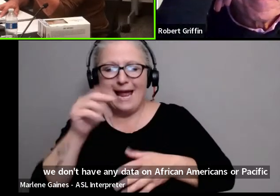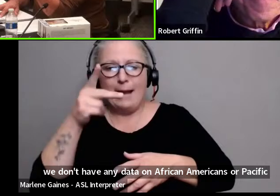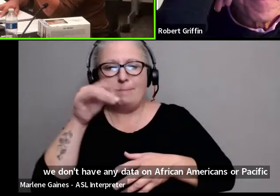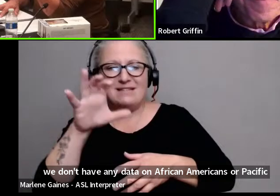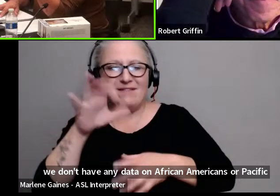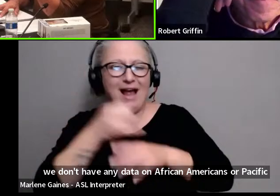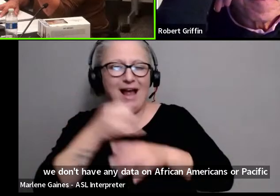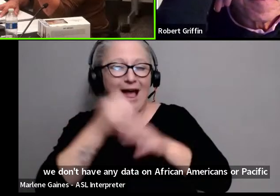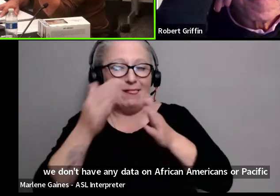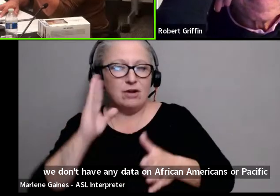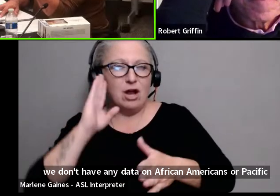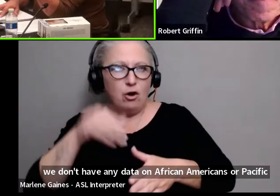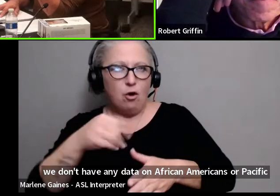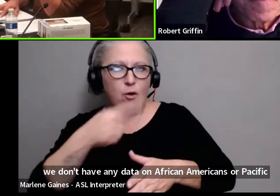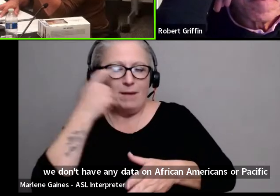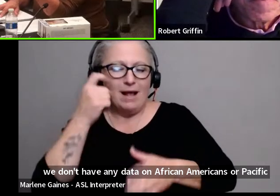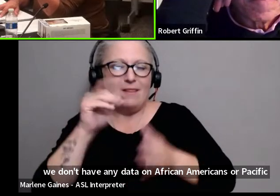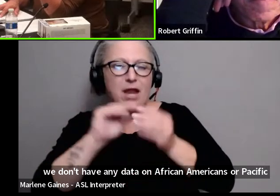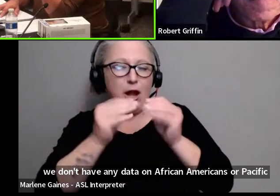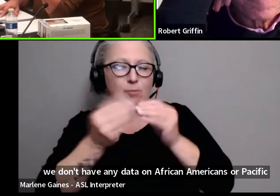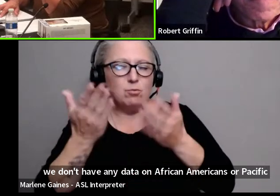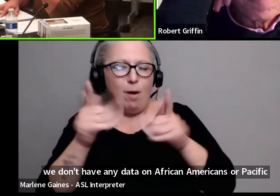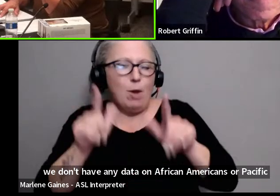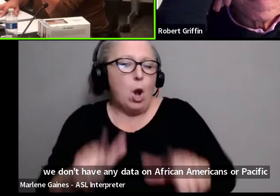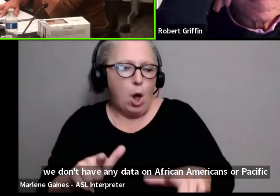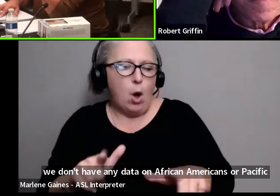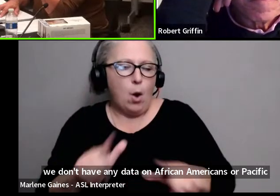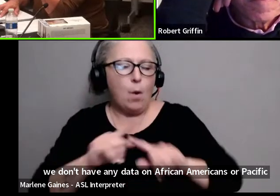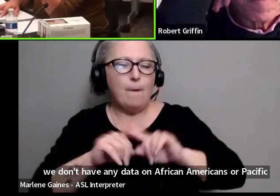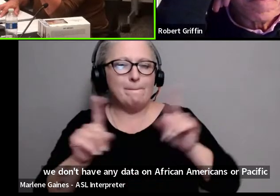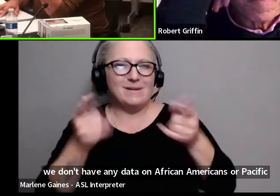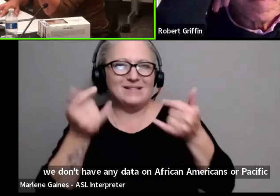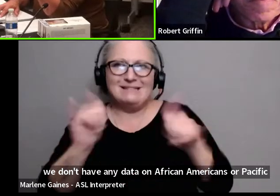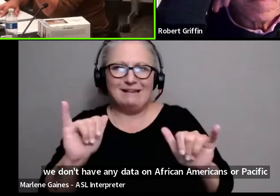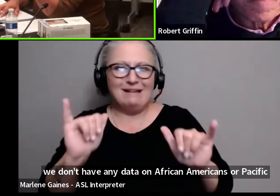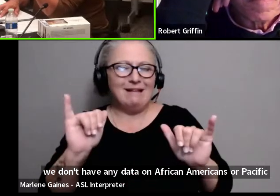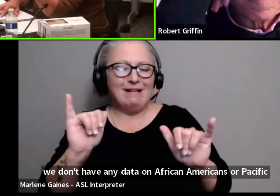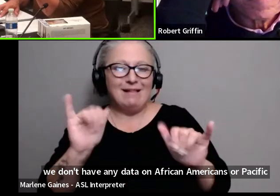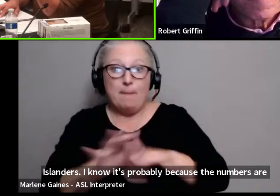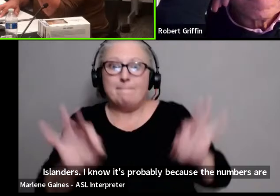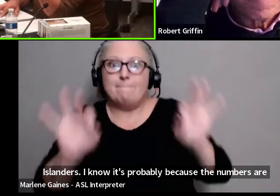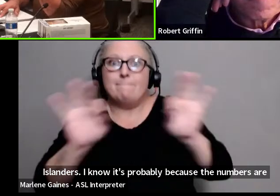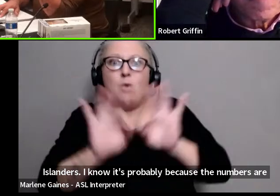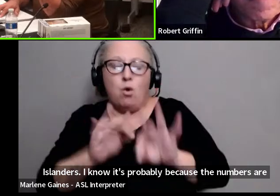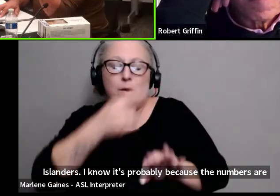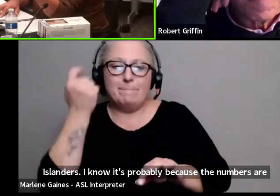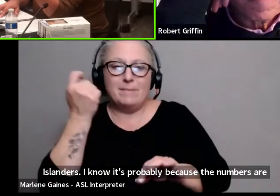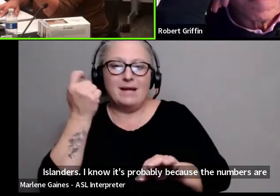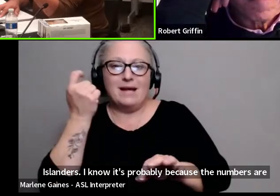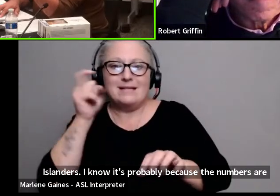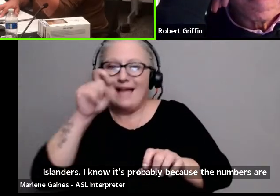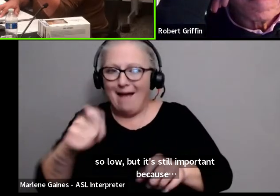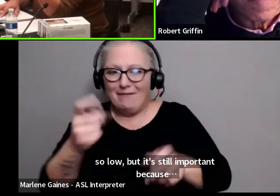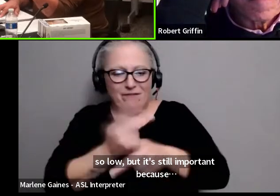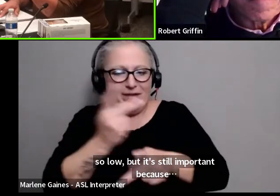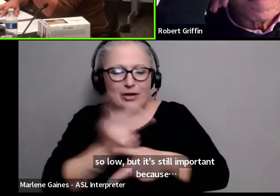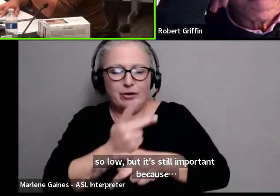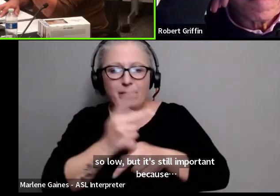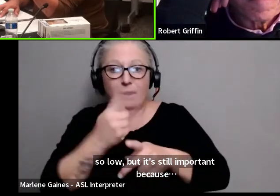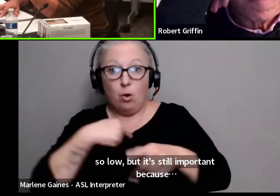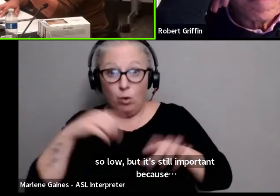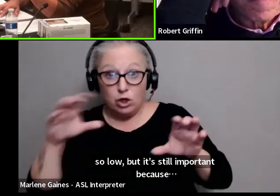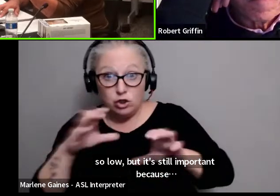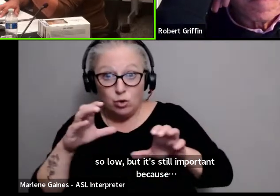it's probably because the numbers are so low, but you know, it's like it's still important, Yeah, because so you know, we have to figure out, are we